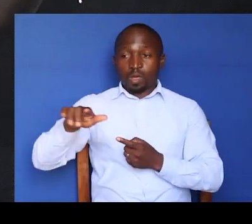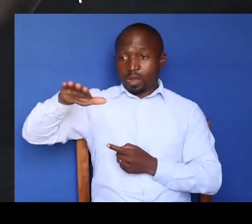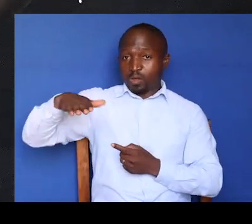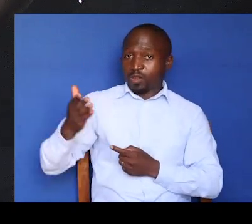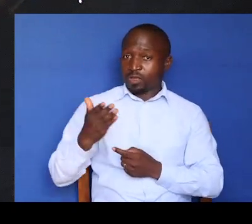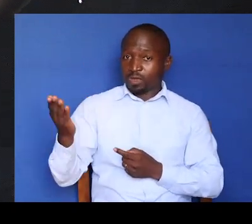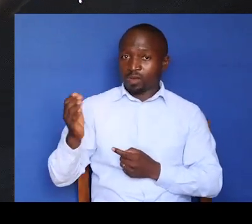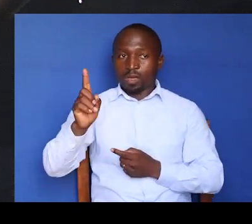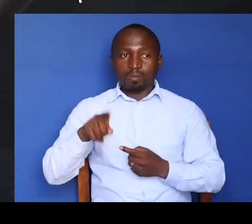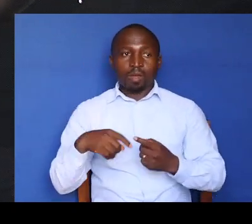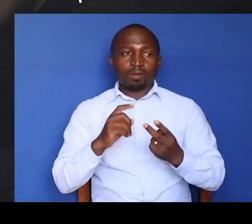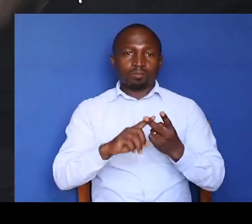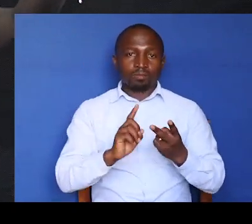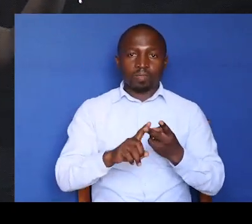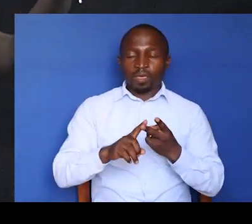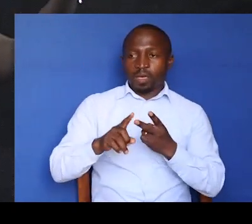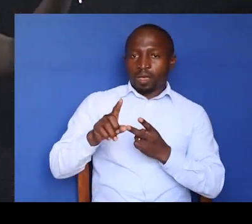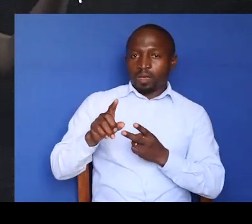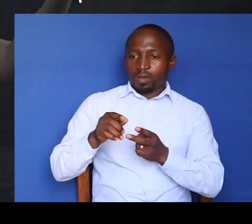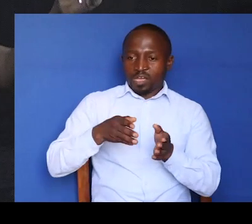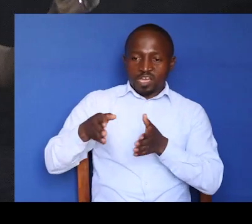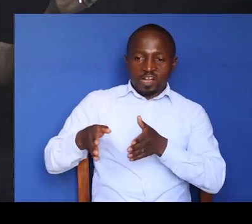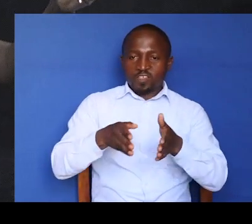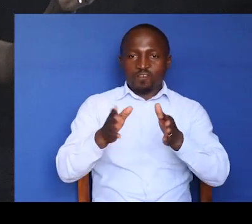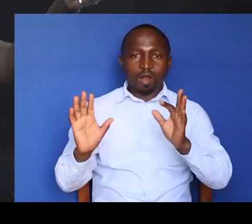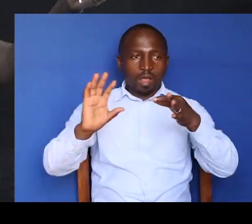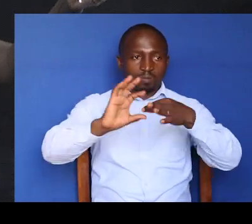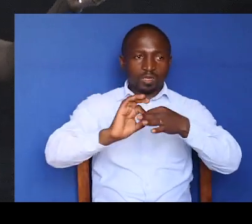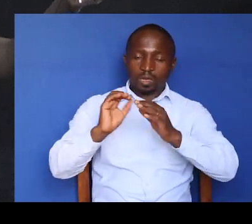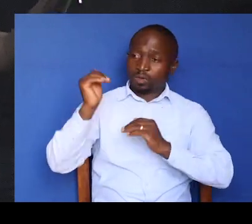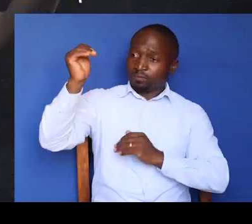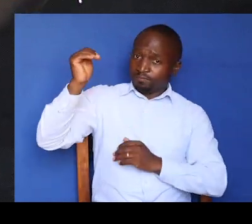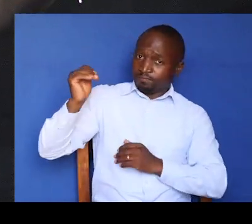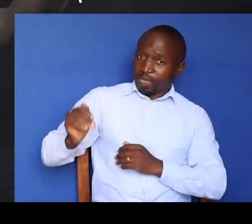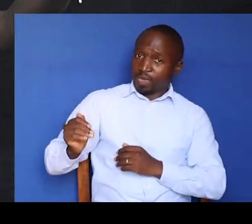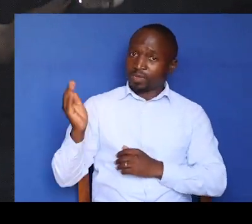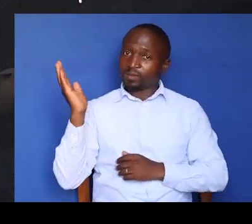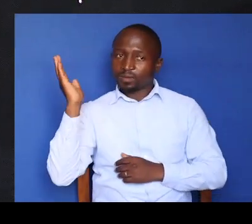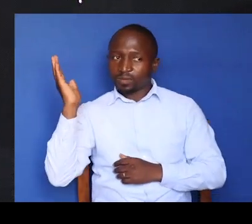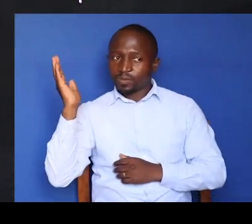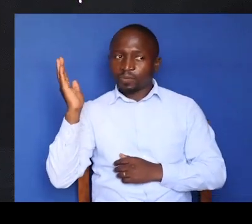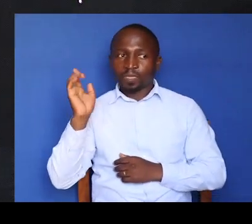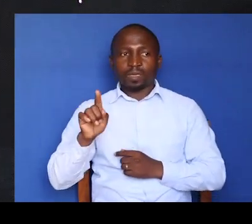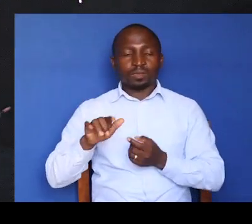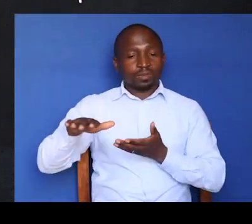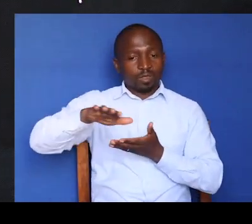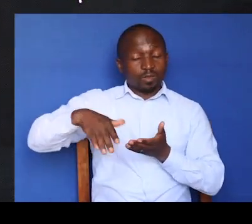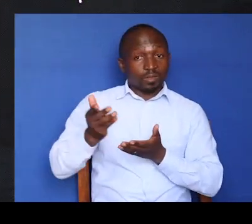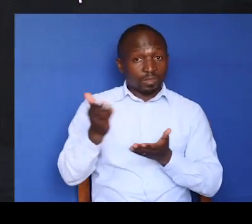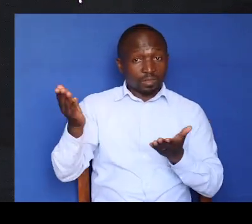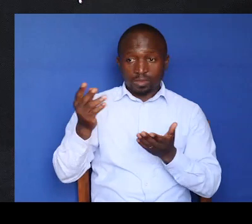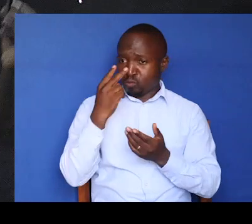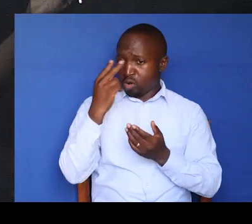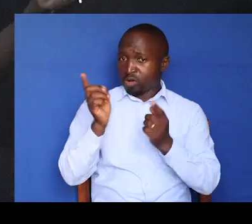another feature of river capture. This now has unique